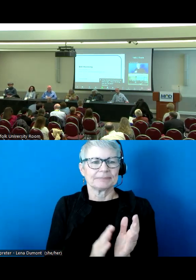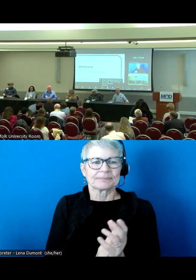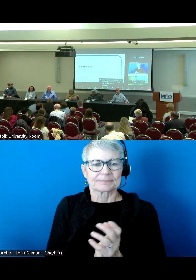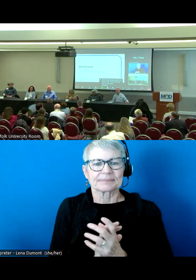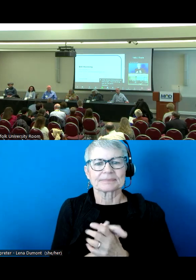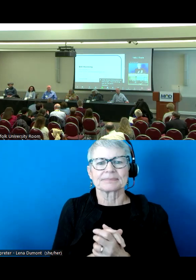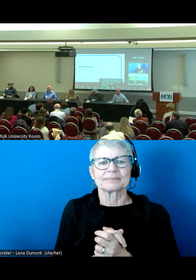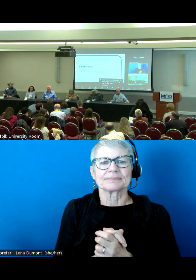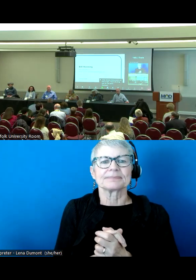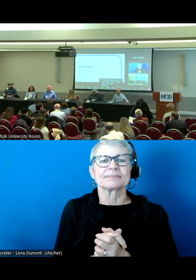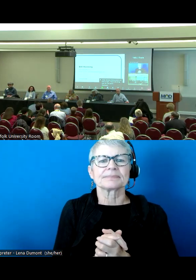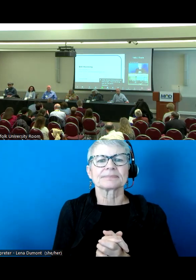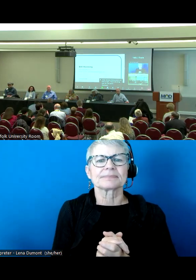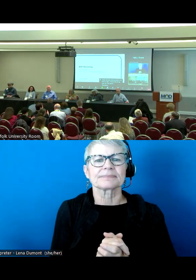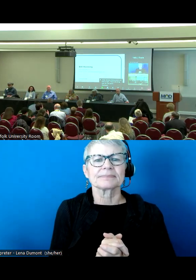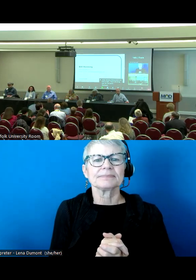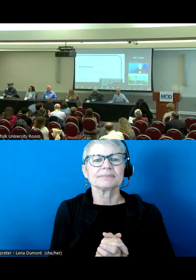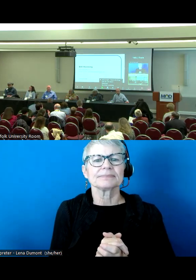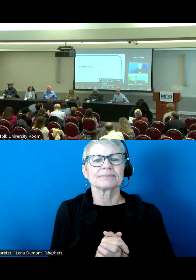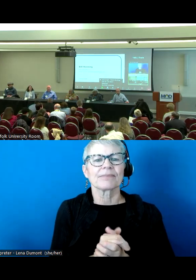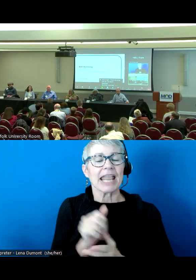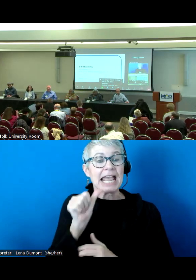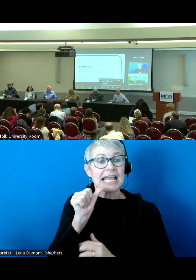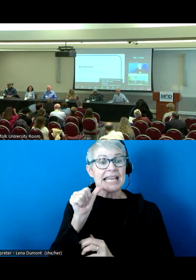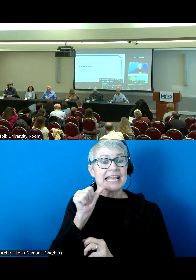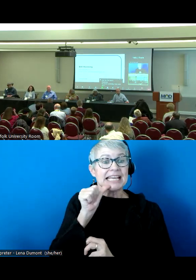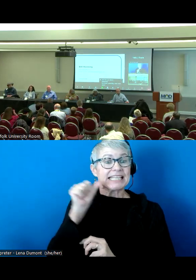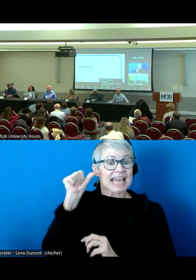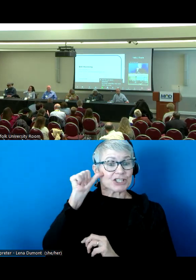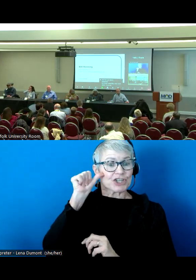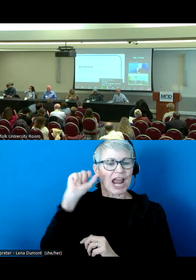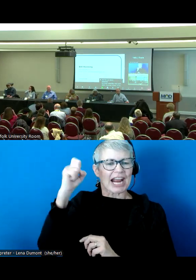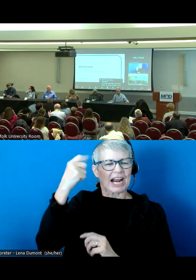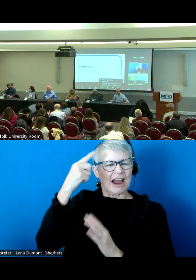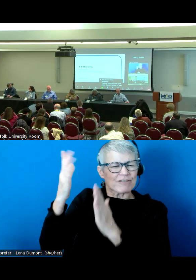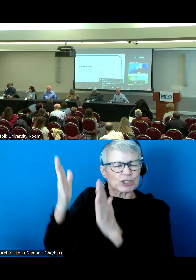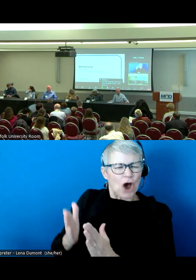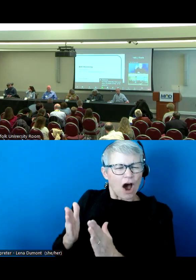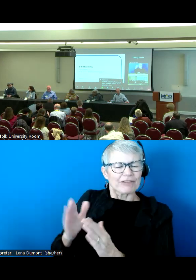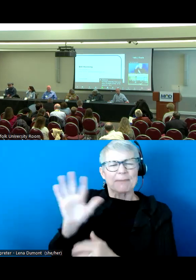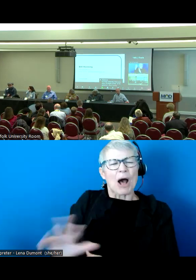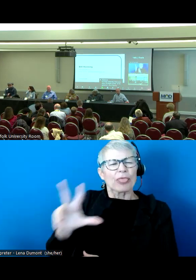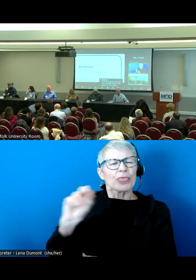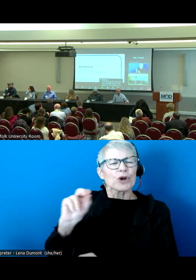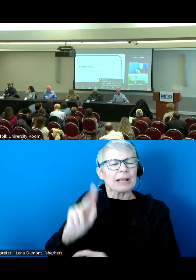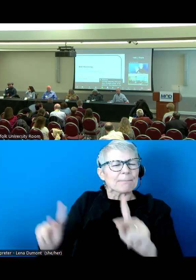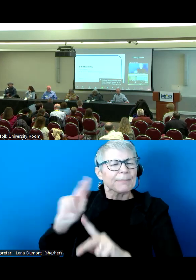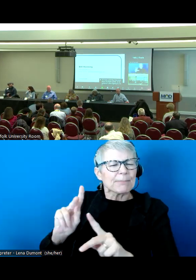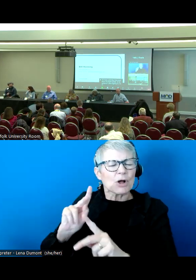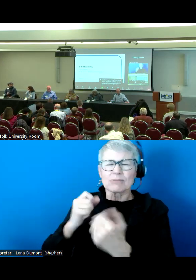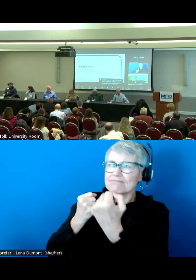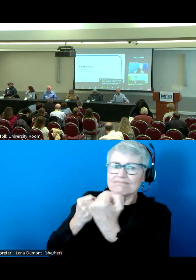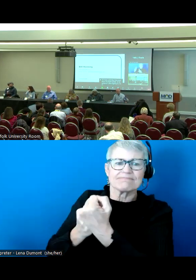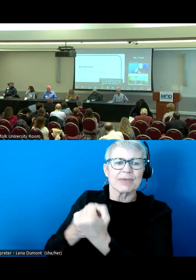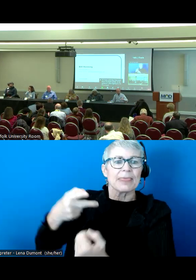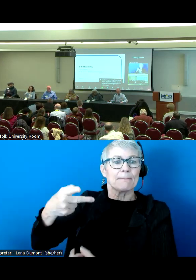you know, yesterday there were about 30 people outside the governor's office fighting for the PCA program to be sure it won't be cut, because